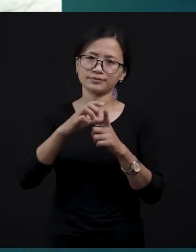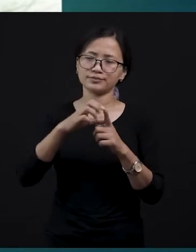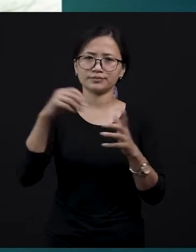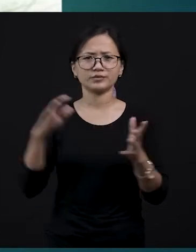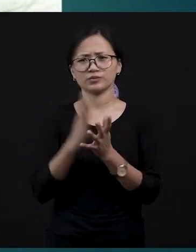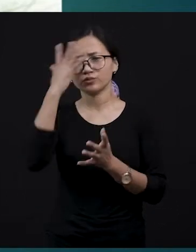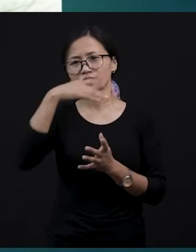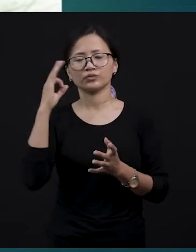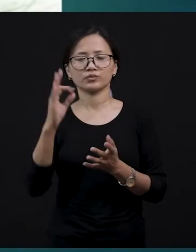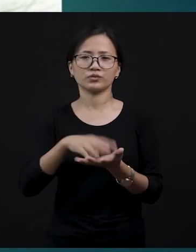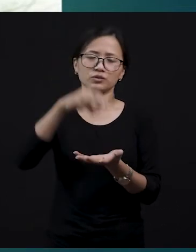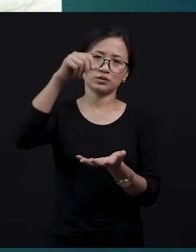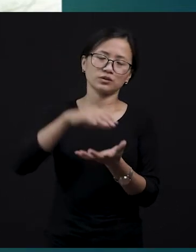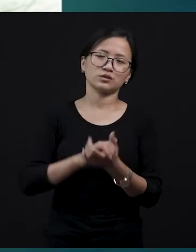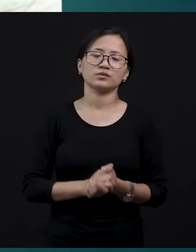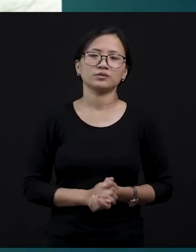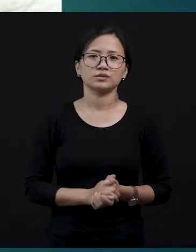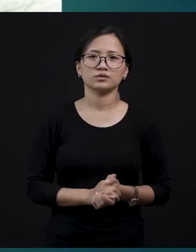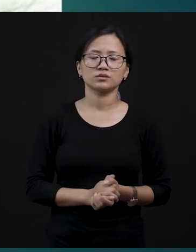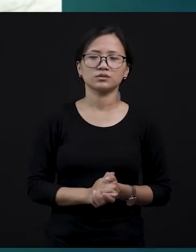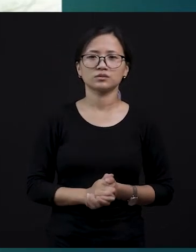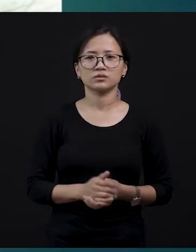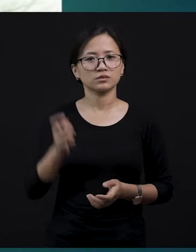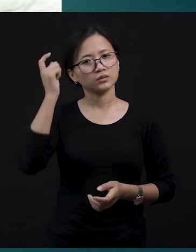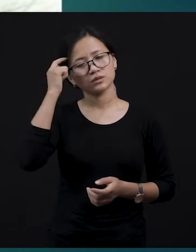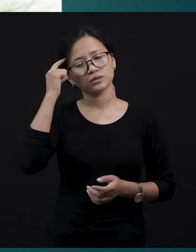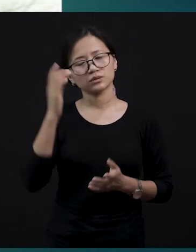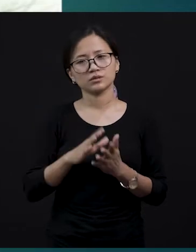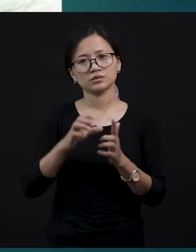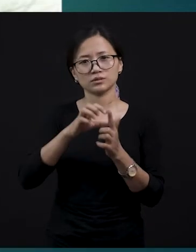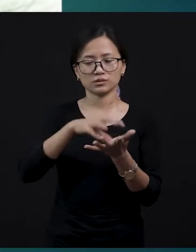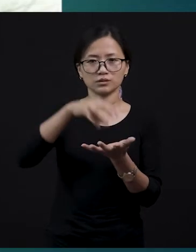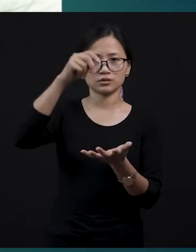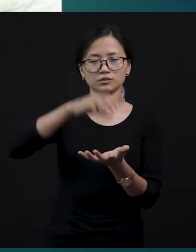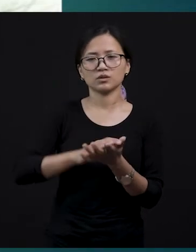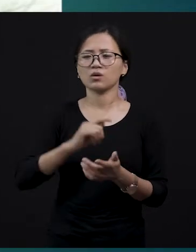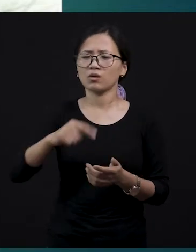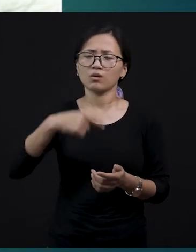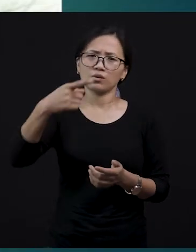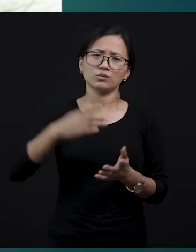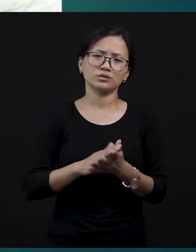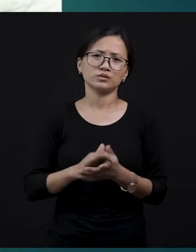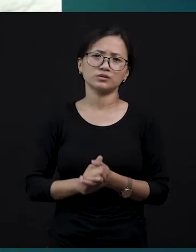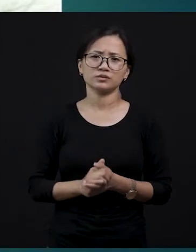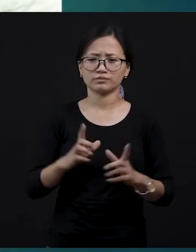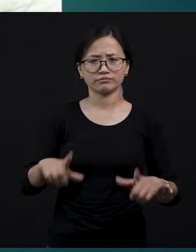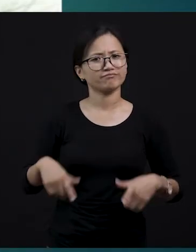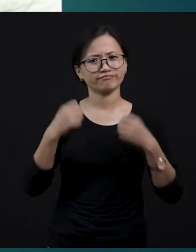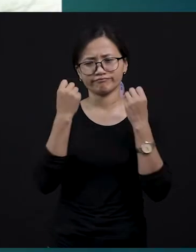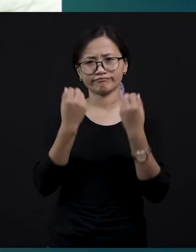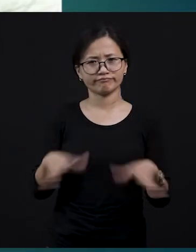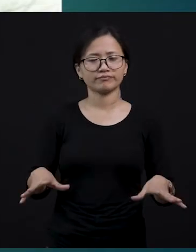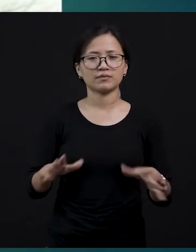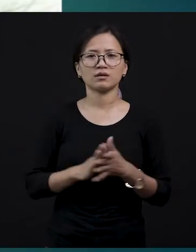beautiful at times and not as deadly as we imagine. We think that a desert would be always dull, it would be lifeless,